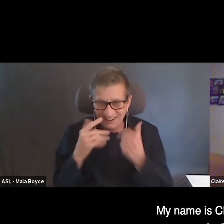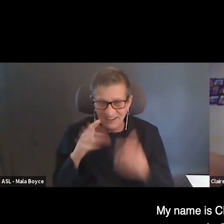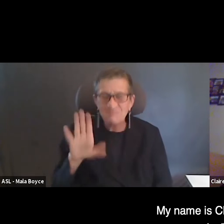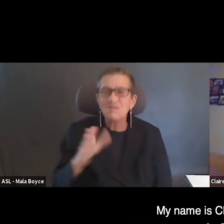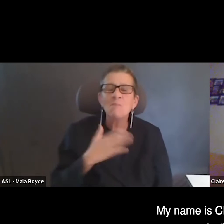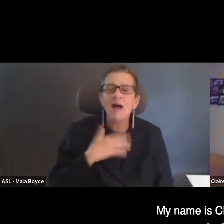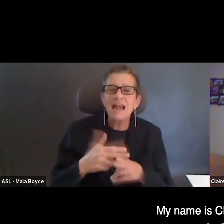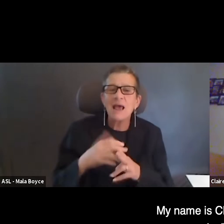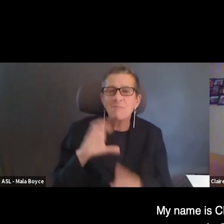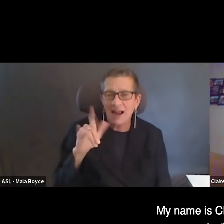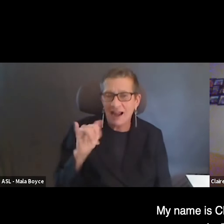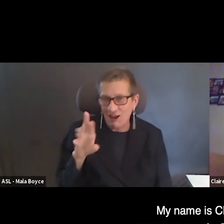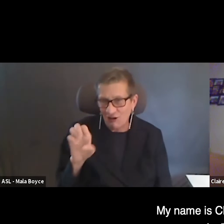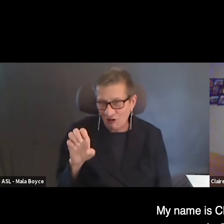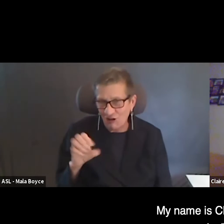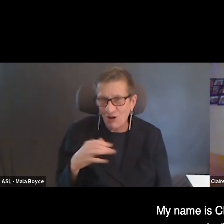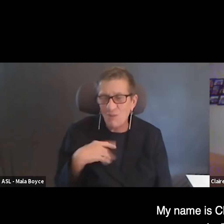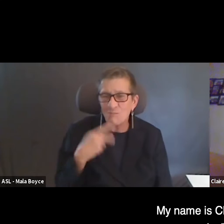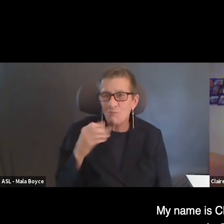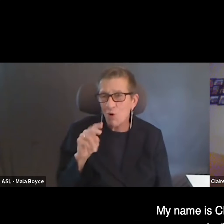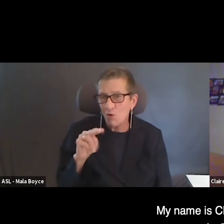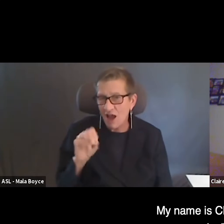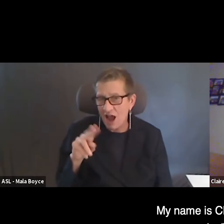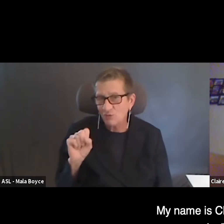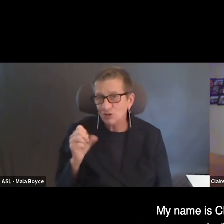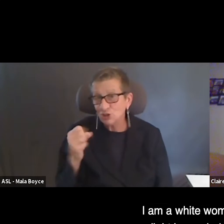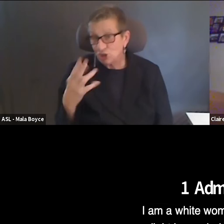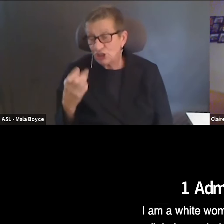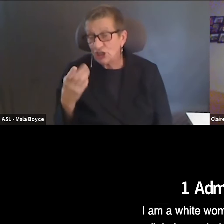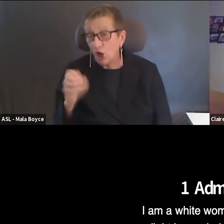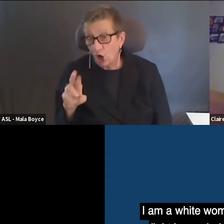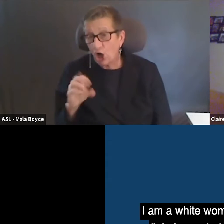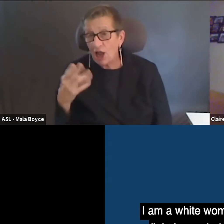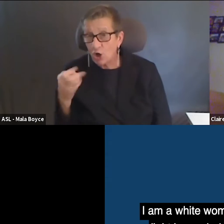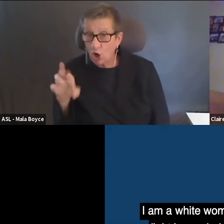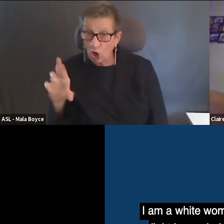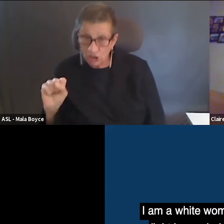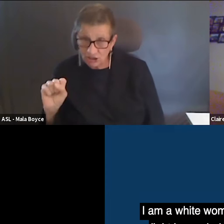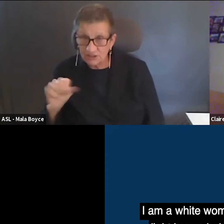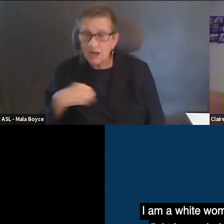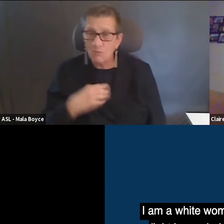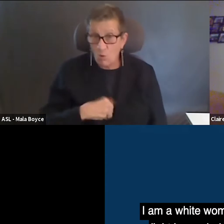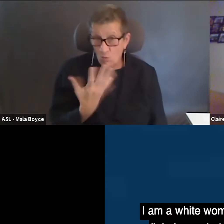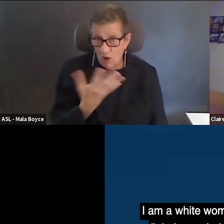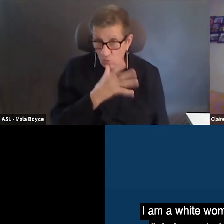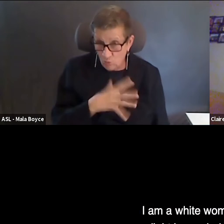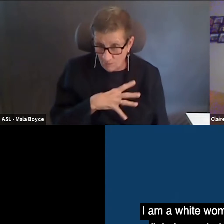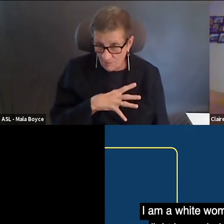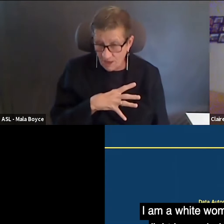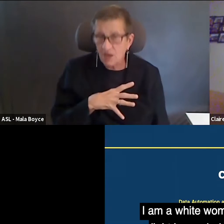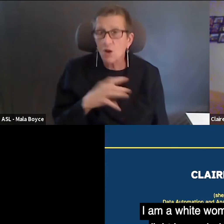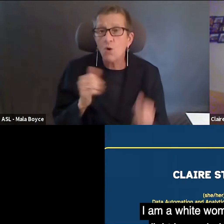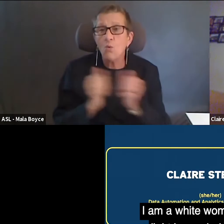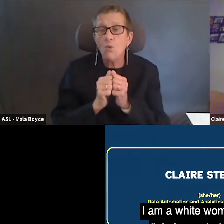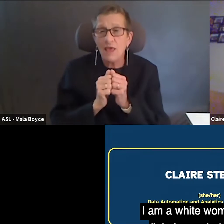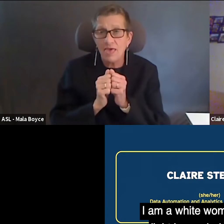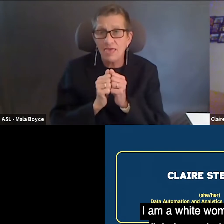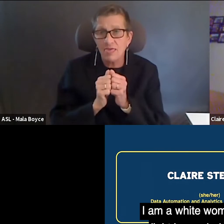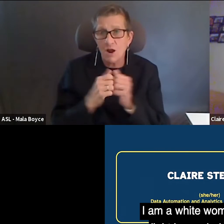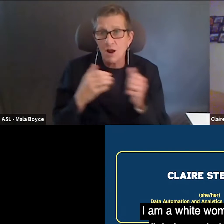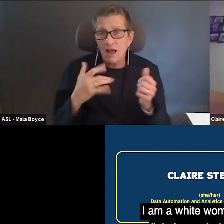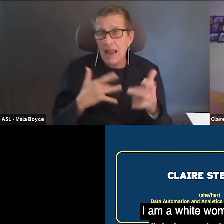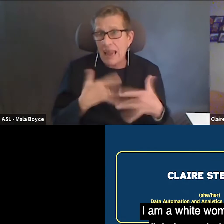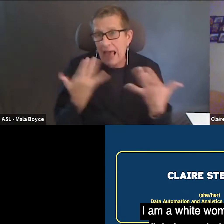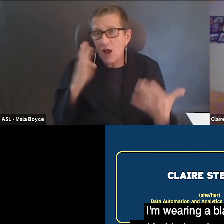My name is Claire. My pronouns are she, her, and hers. I am a white woman with my light